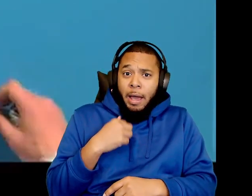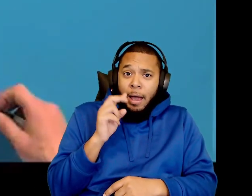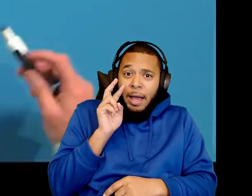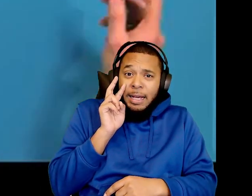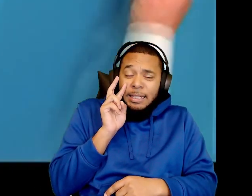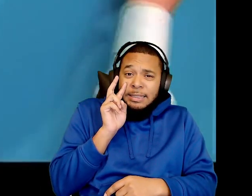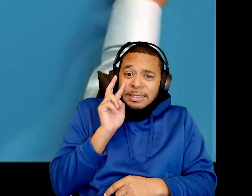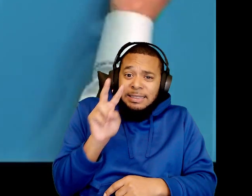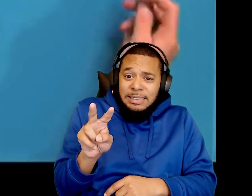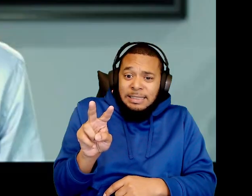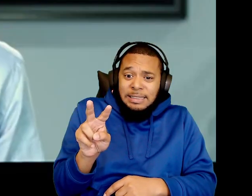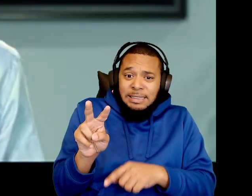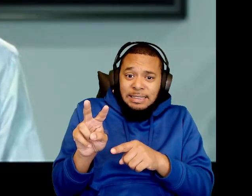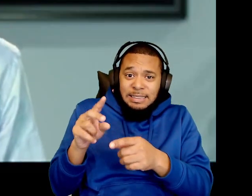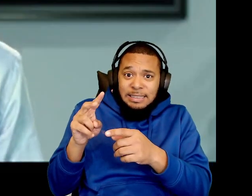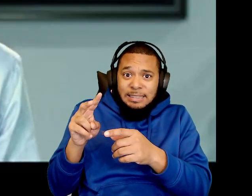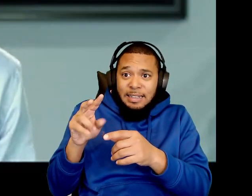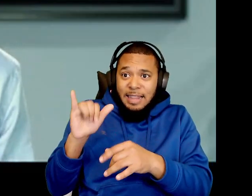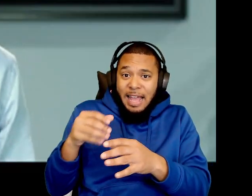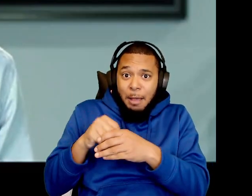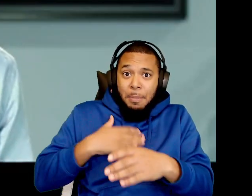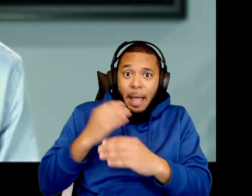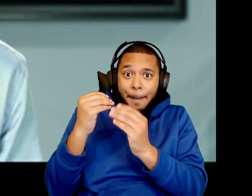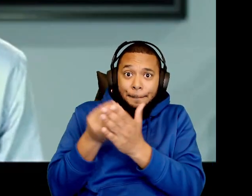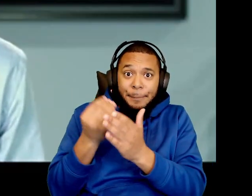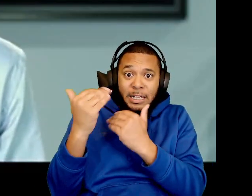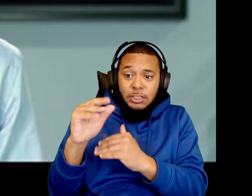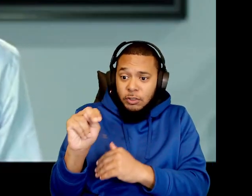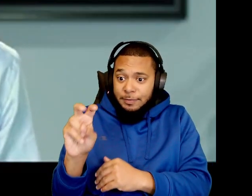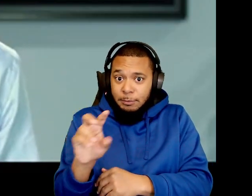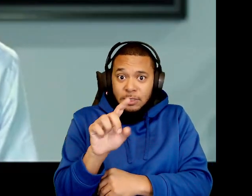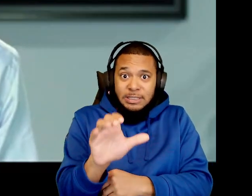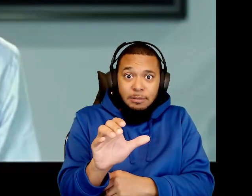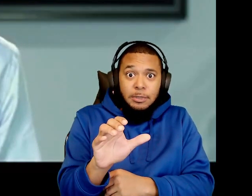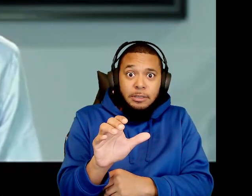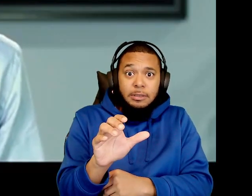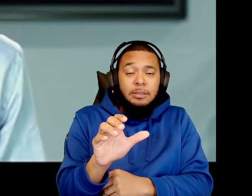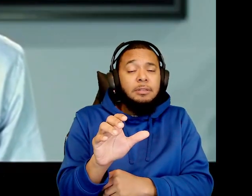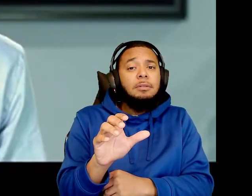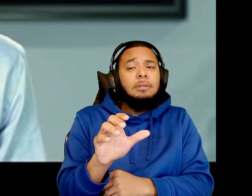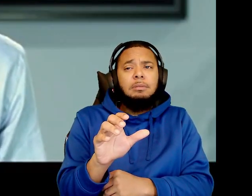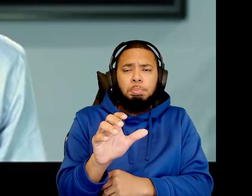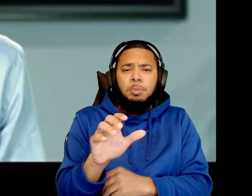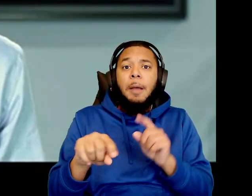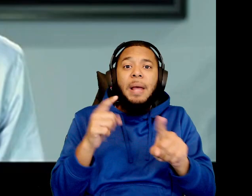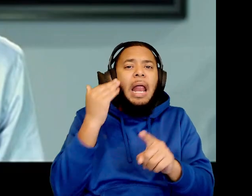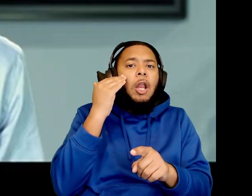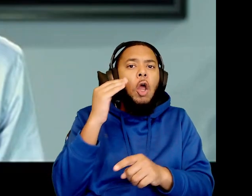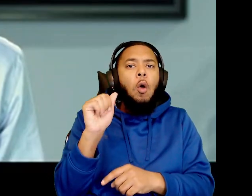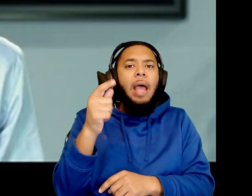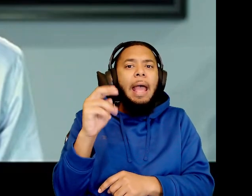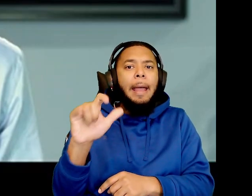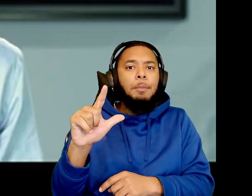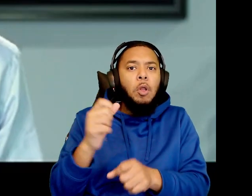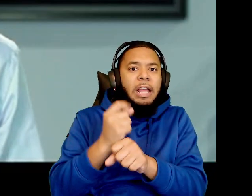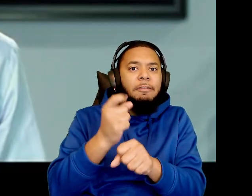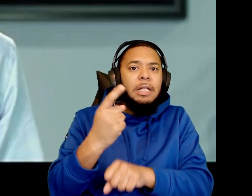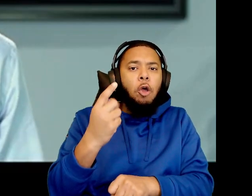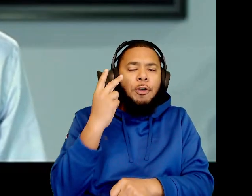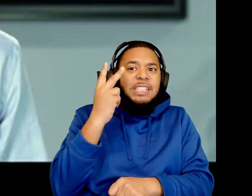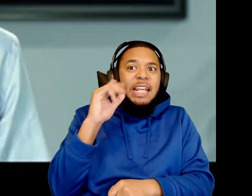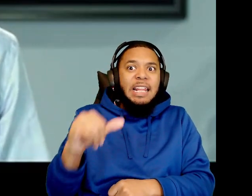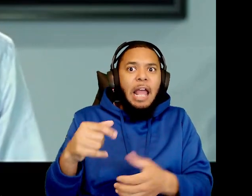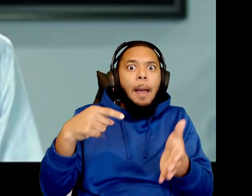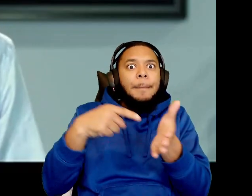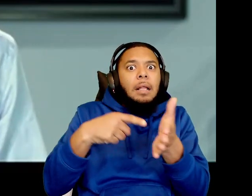here in November or December, but I know in April I'm going to get a massive punch to this budget. Right? $468, that's a lot of money. So I